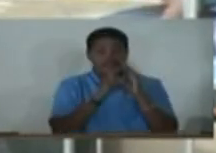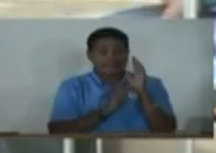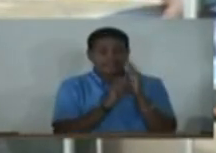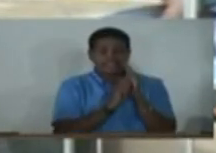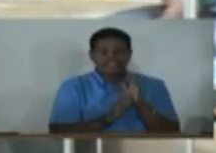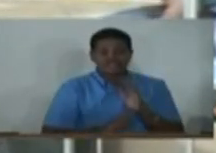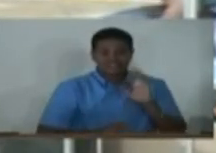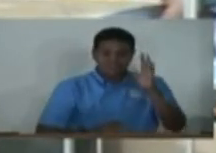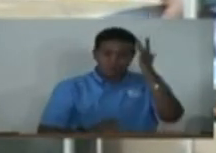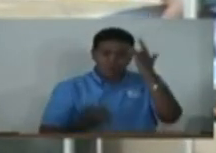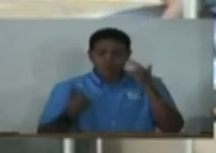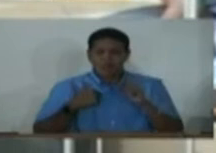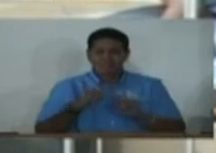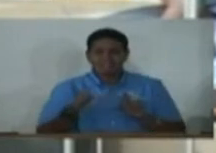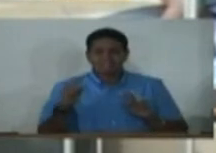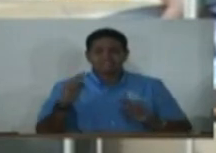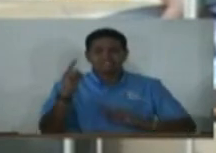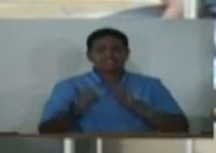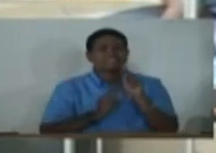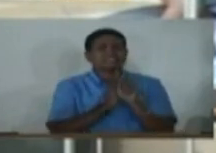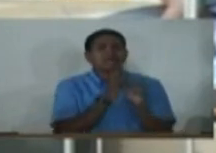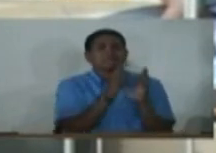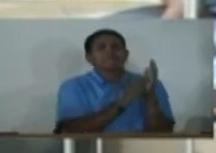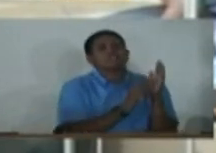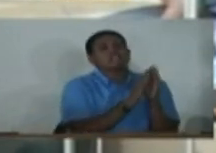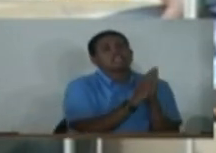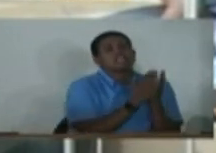because we have different types of literacies.